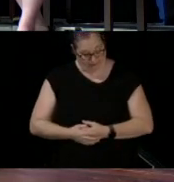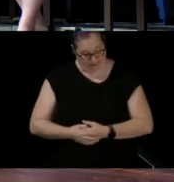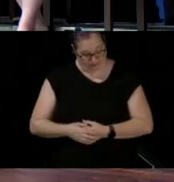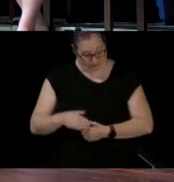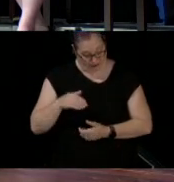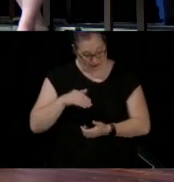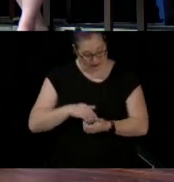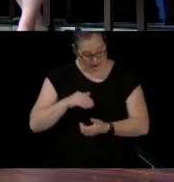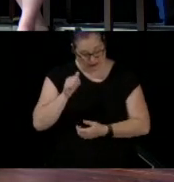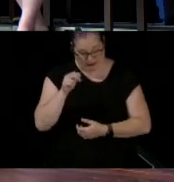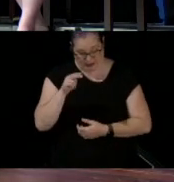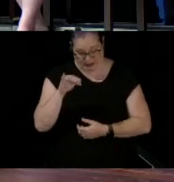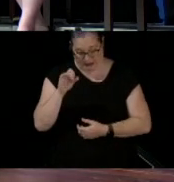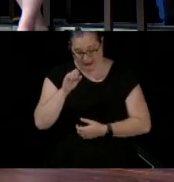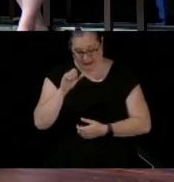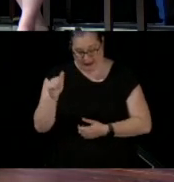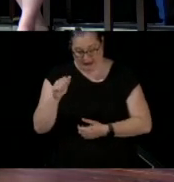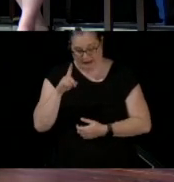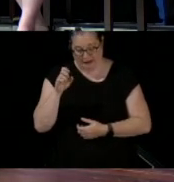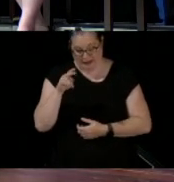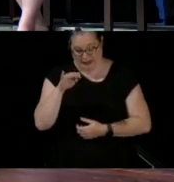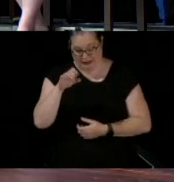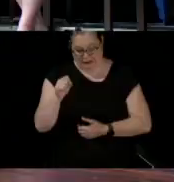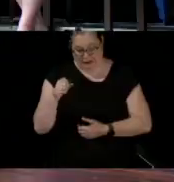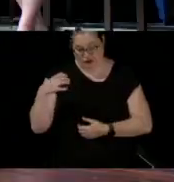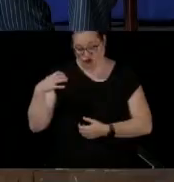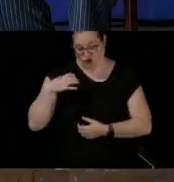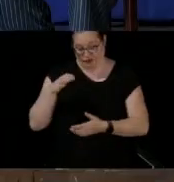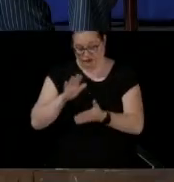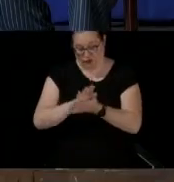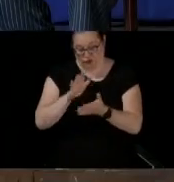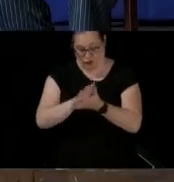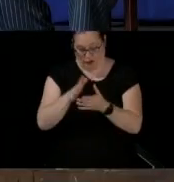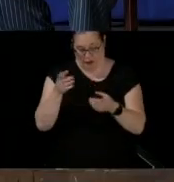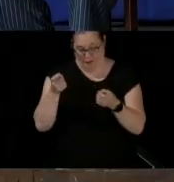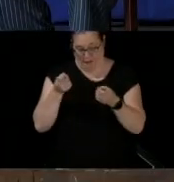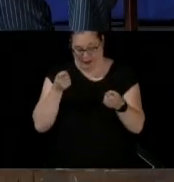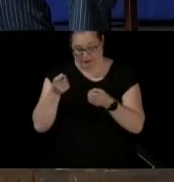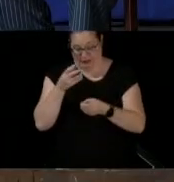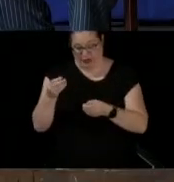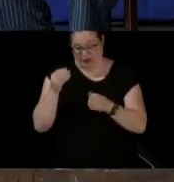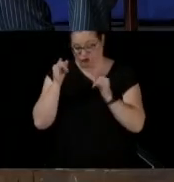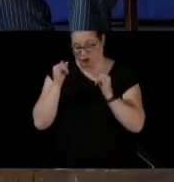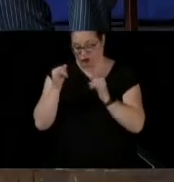Dr. Anissa Dennis, Chief School Management and Instructional Leadership Officer.